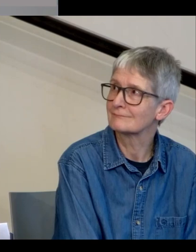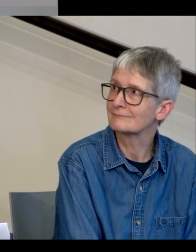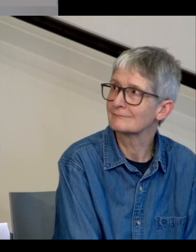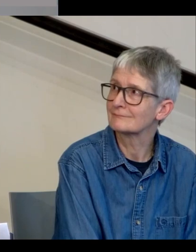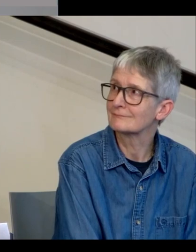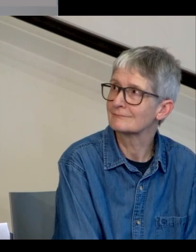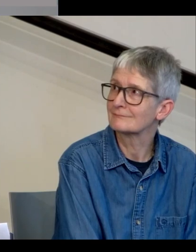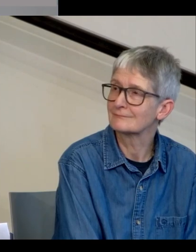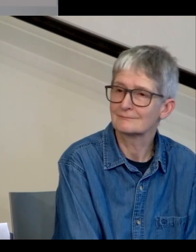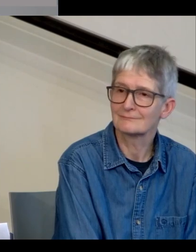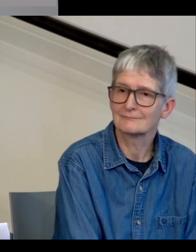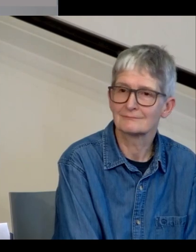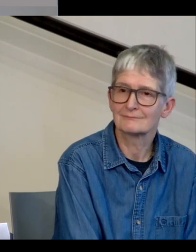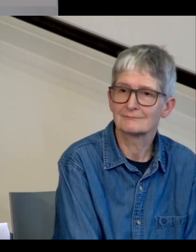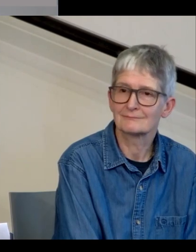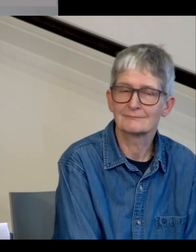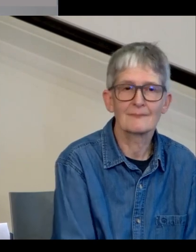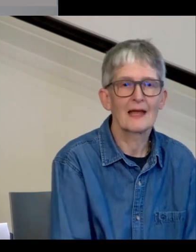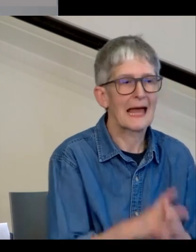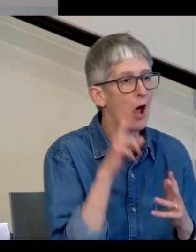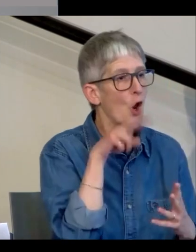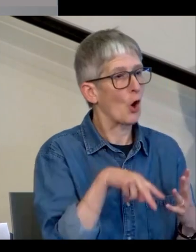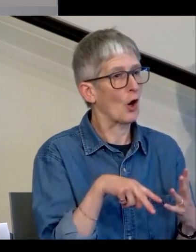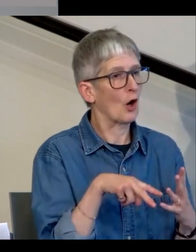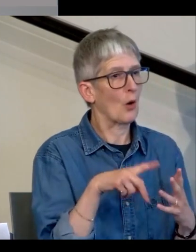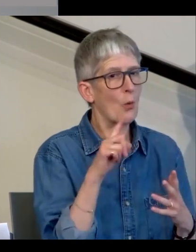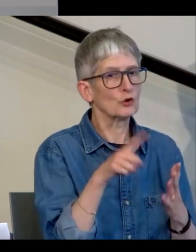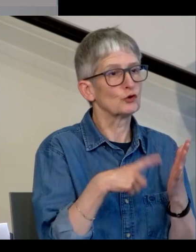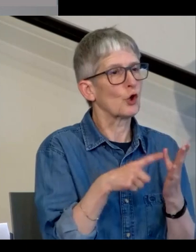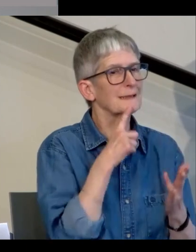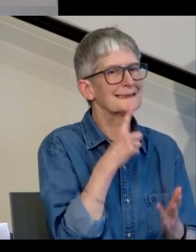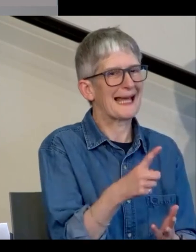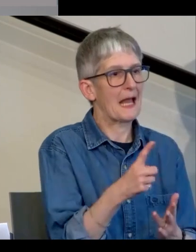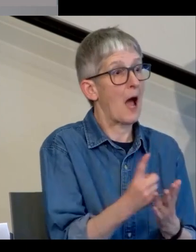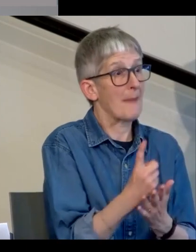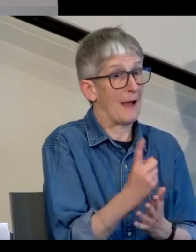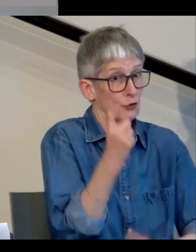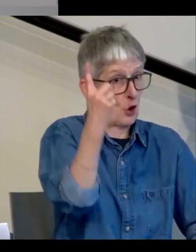Is that me? First, let's look at what John says about God.